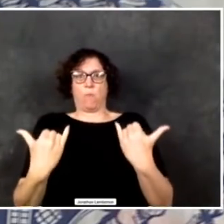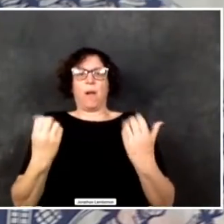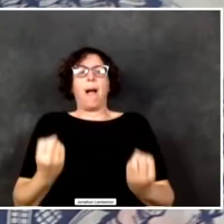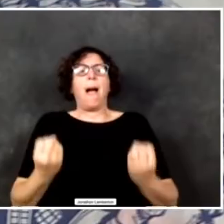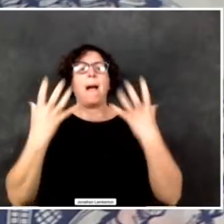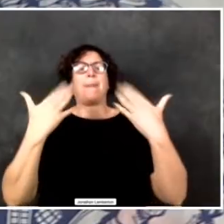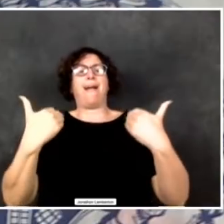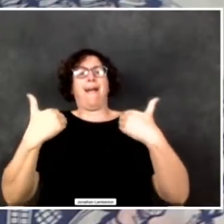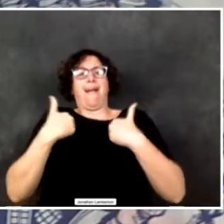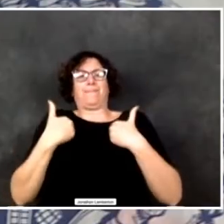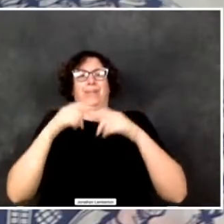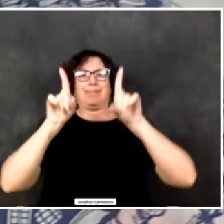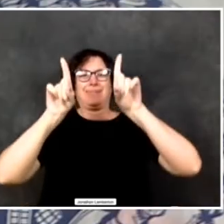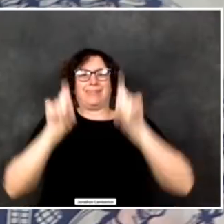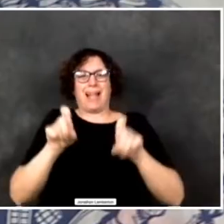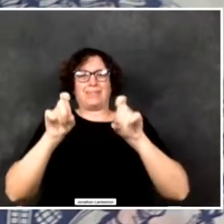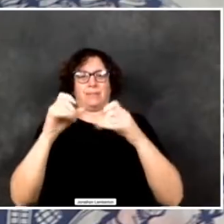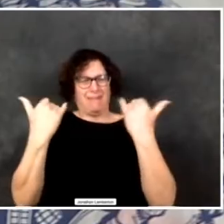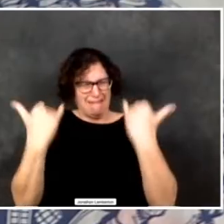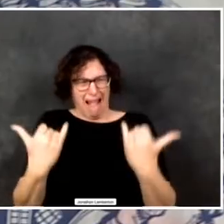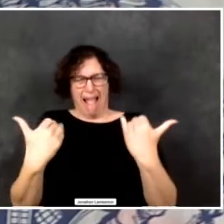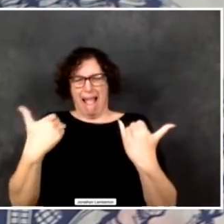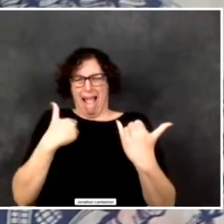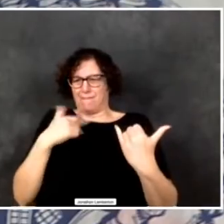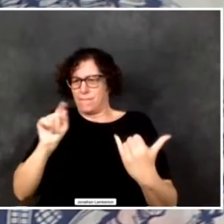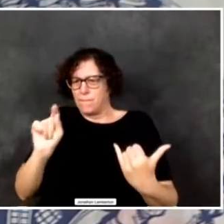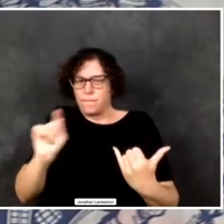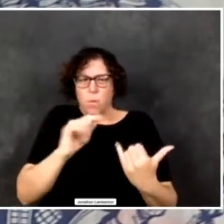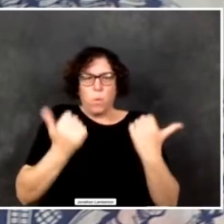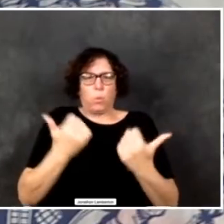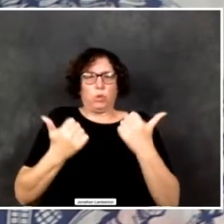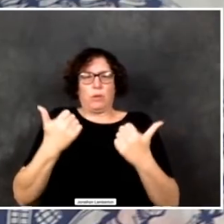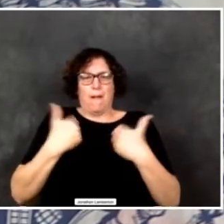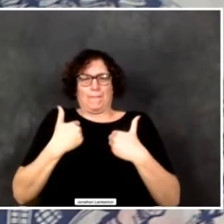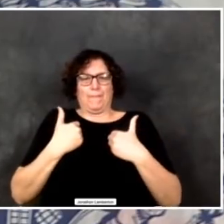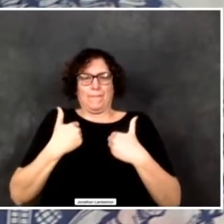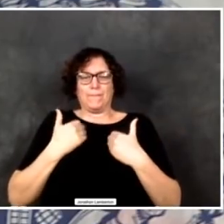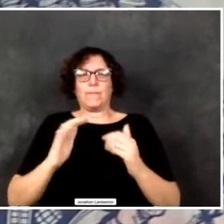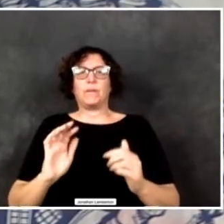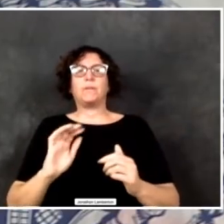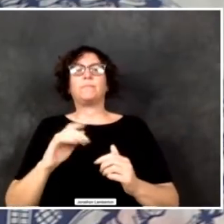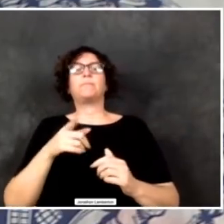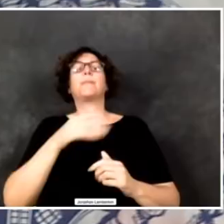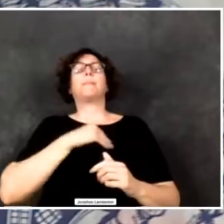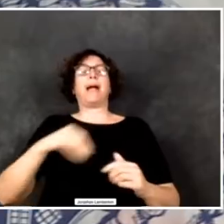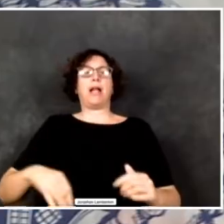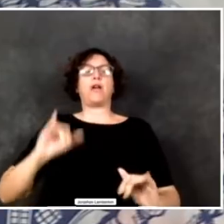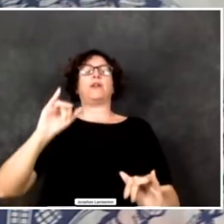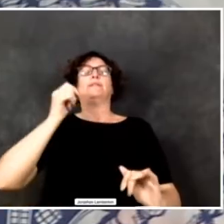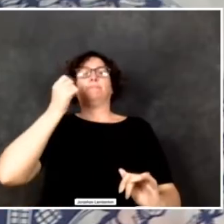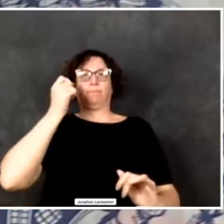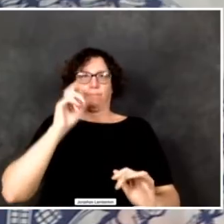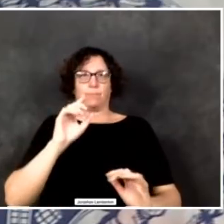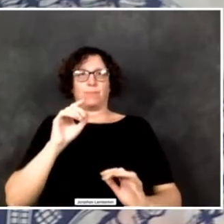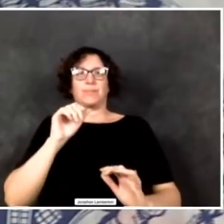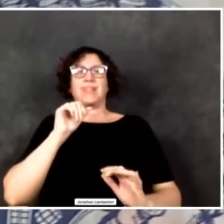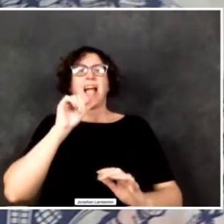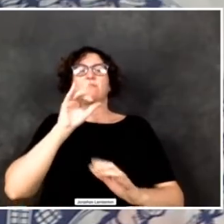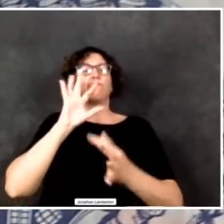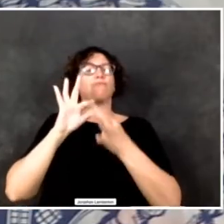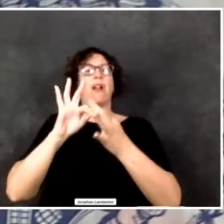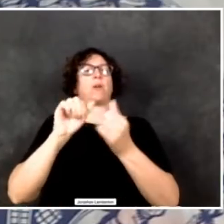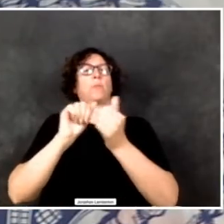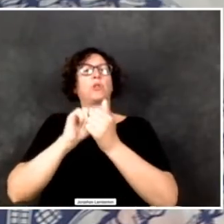think Jimmy, this is less about what Jimmy is doing, which is obviously about making sure that at the hospitals the supplies are there